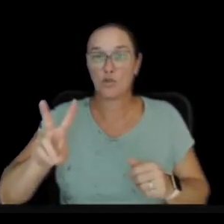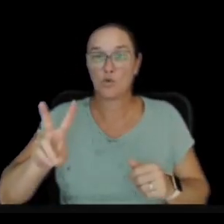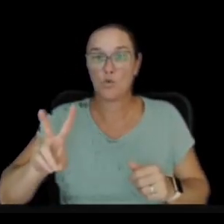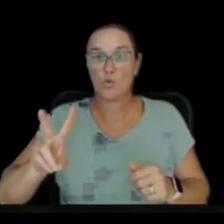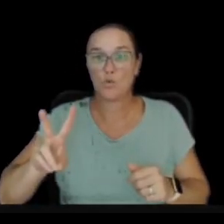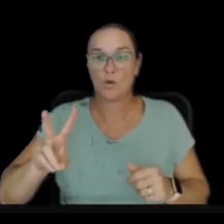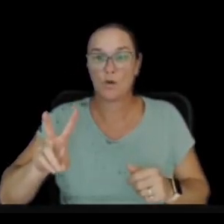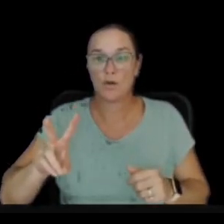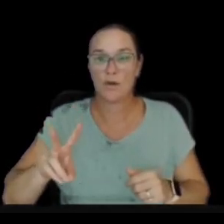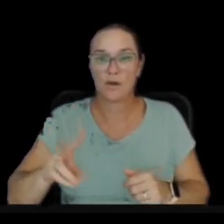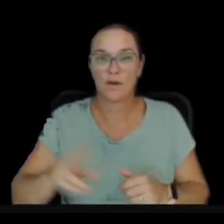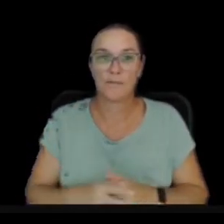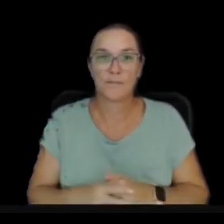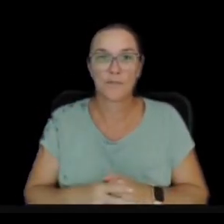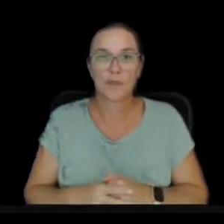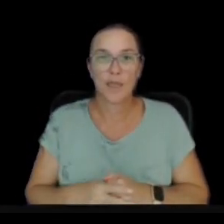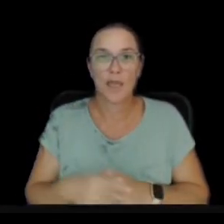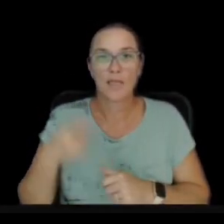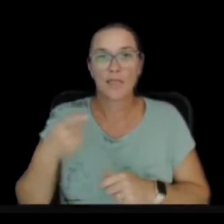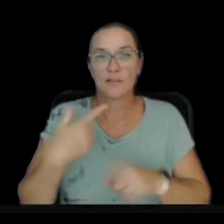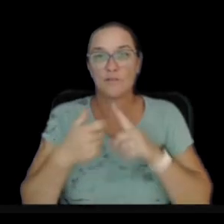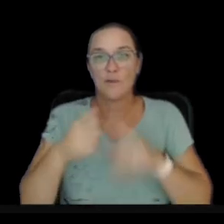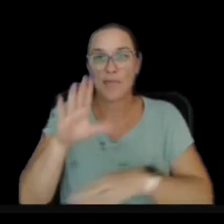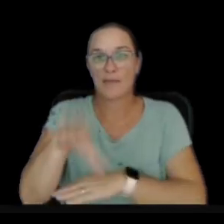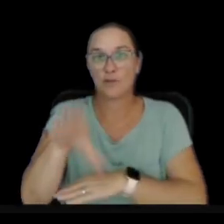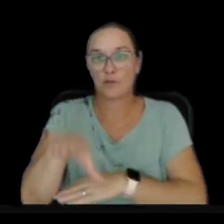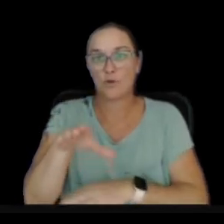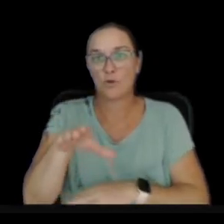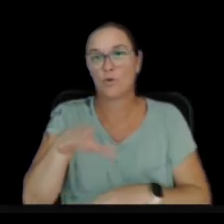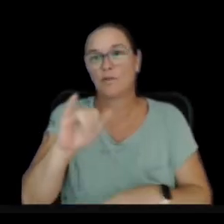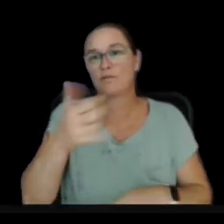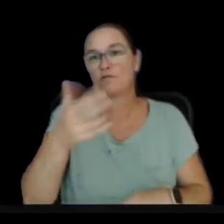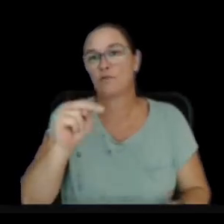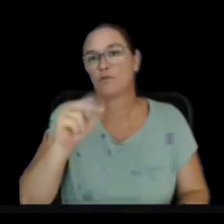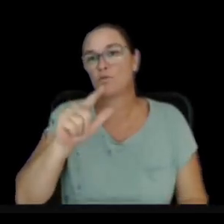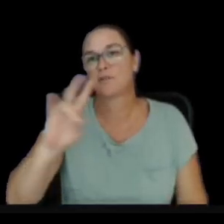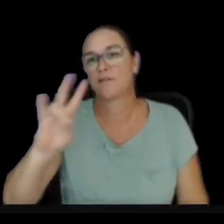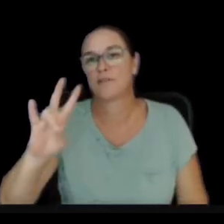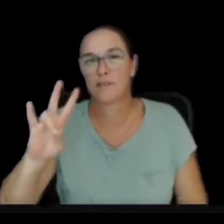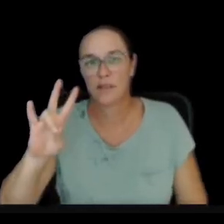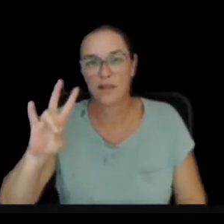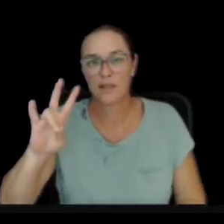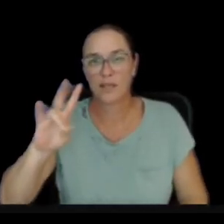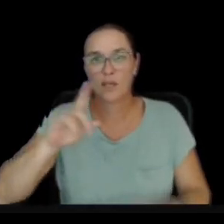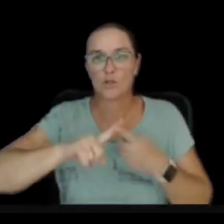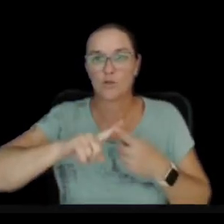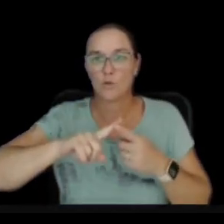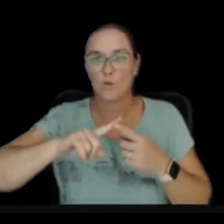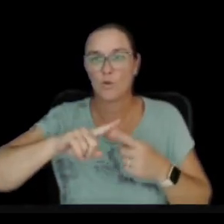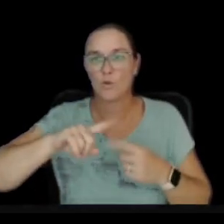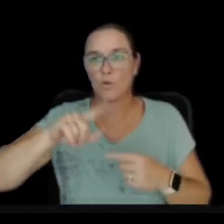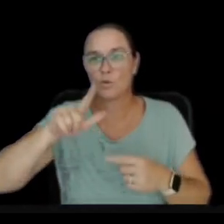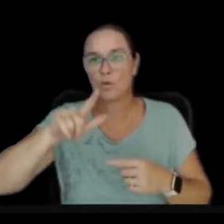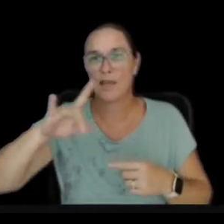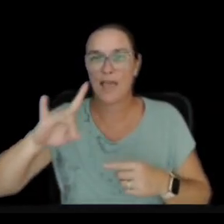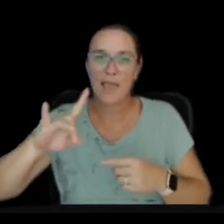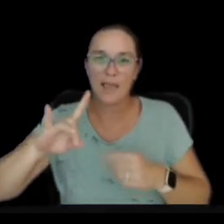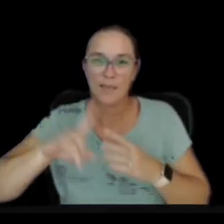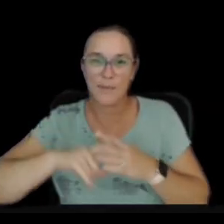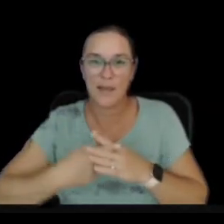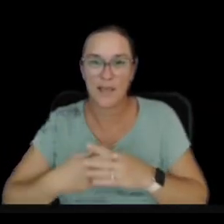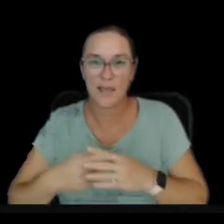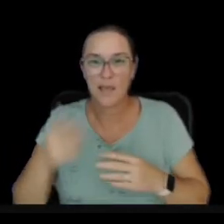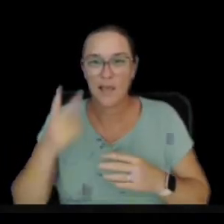clip that comes from the afternoon of the 27th to the beginning of the 28th. So you see that first jump